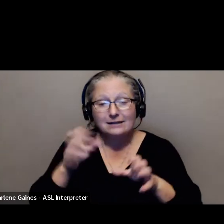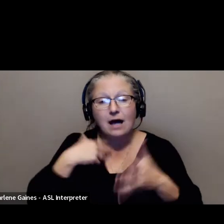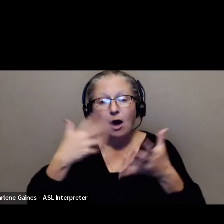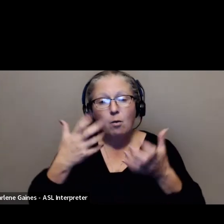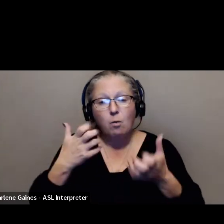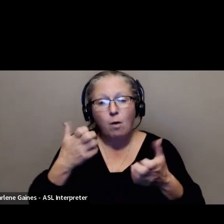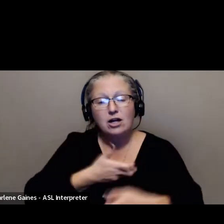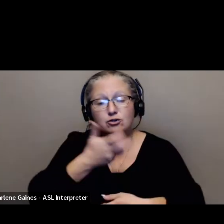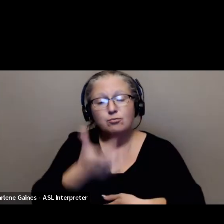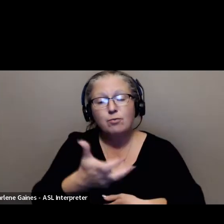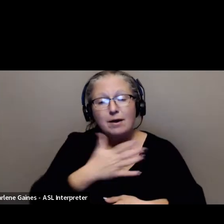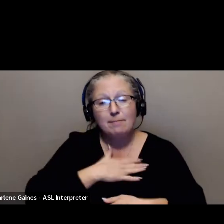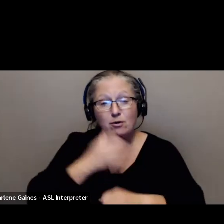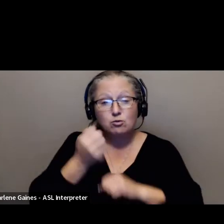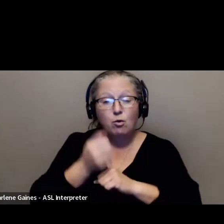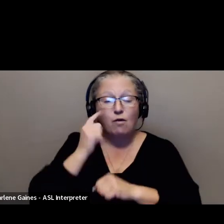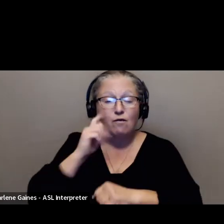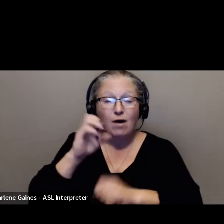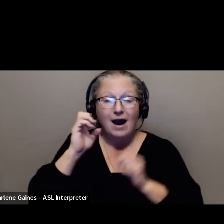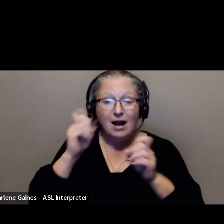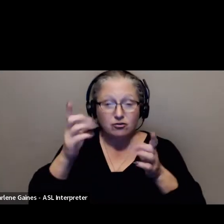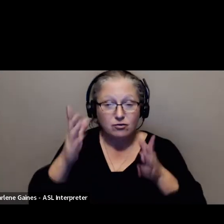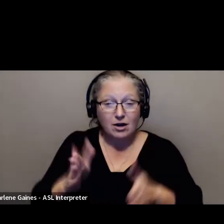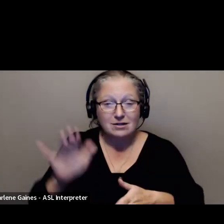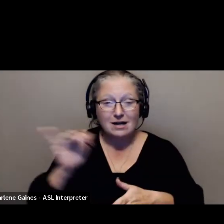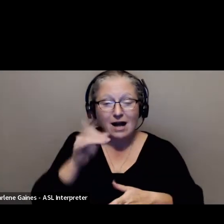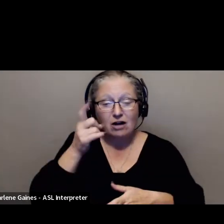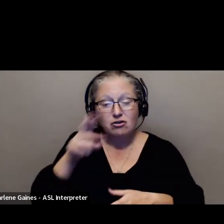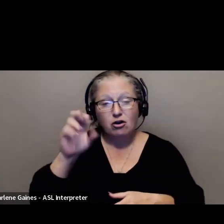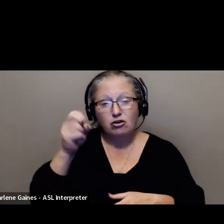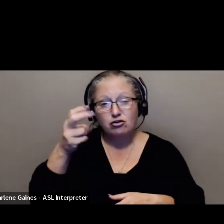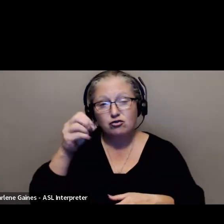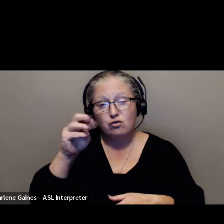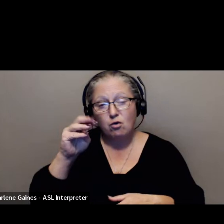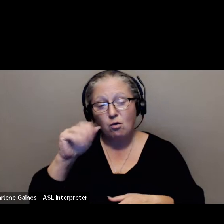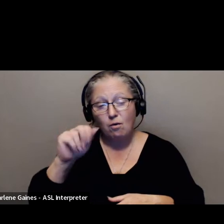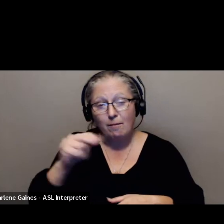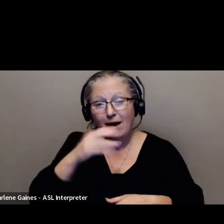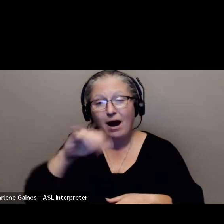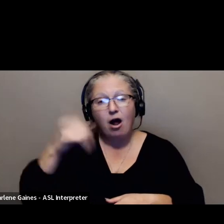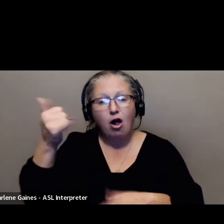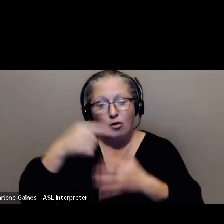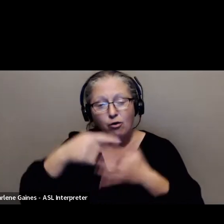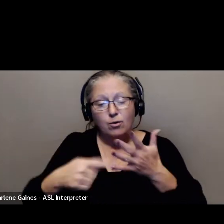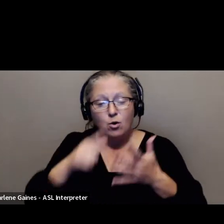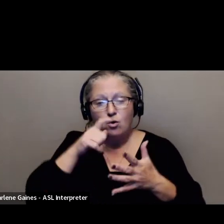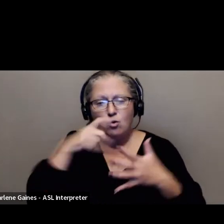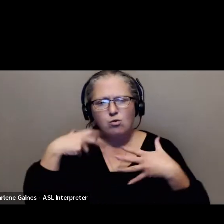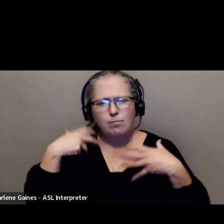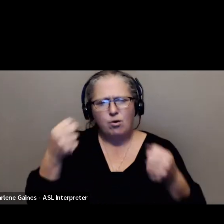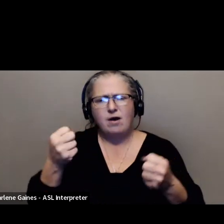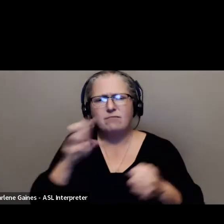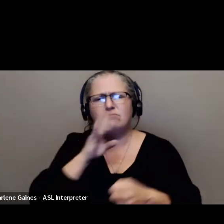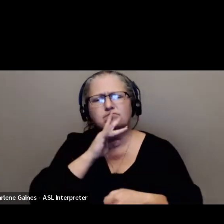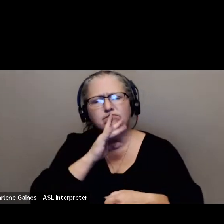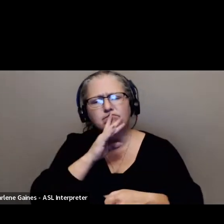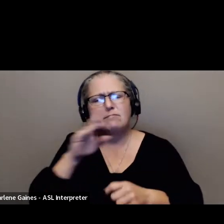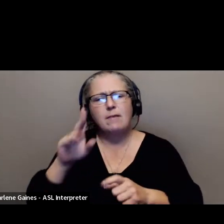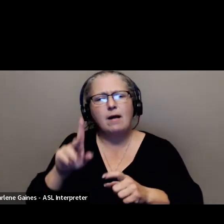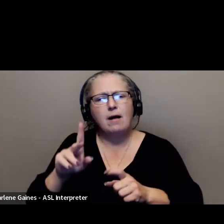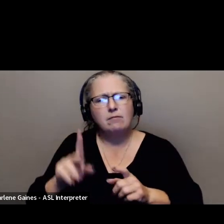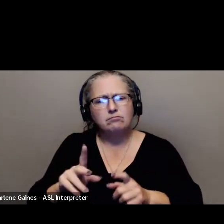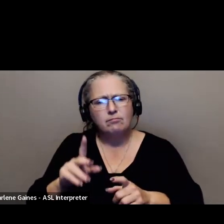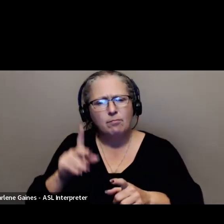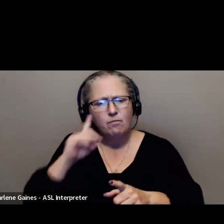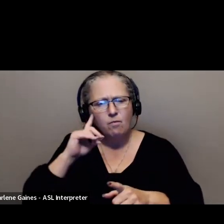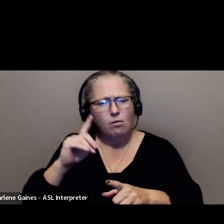to express my support for educators like Dr. Samia Shoman and others who courageously speak up to